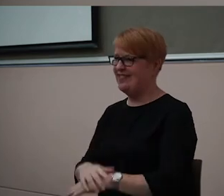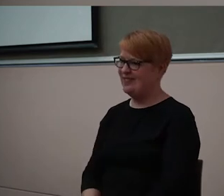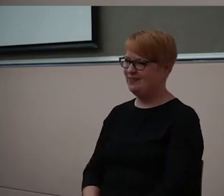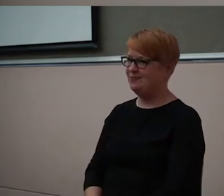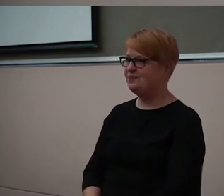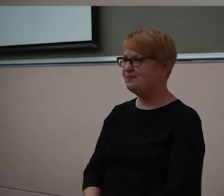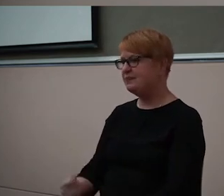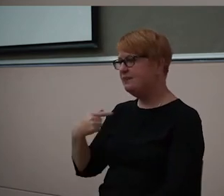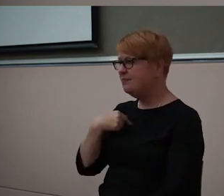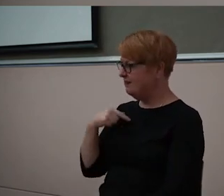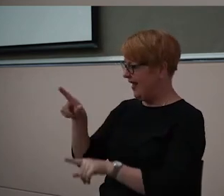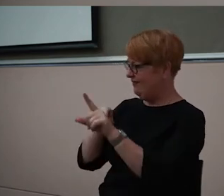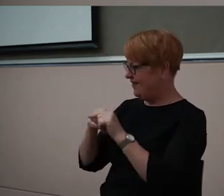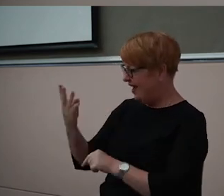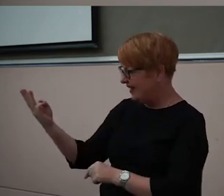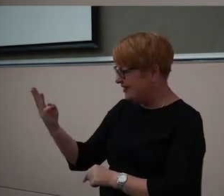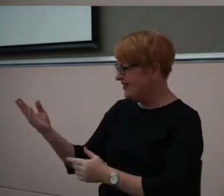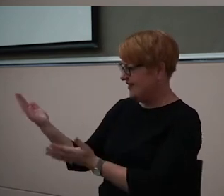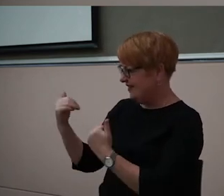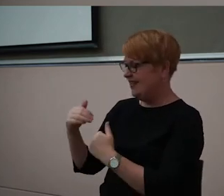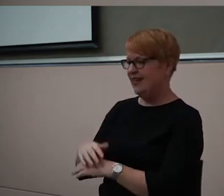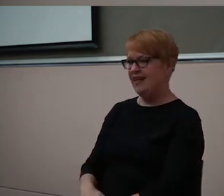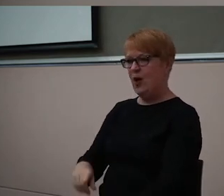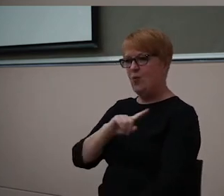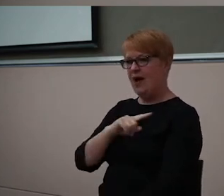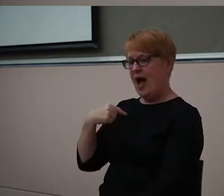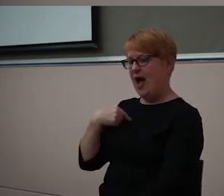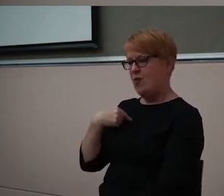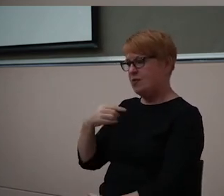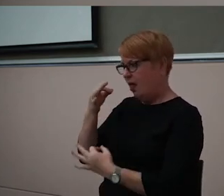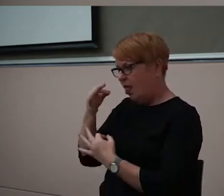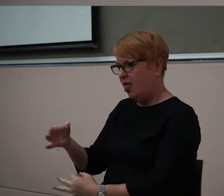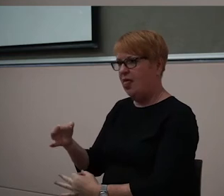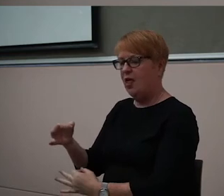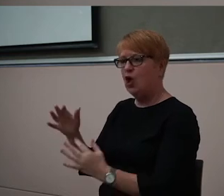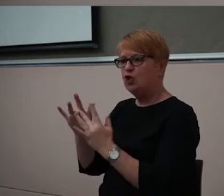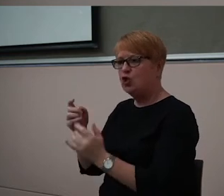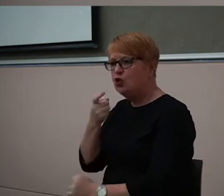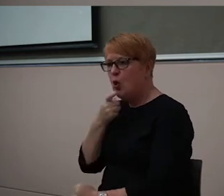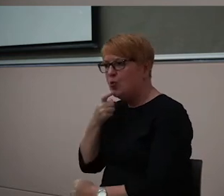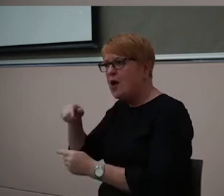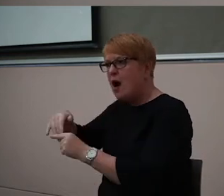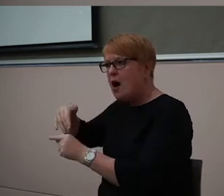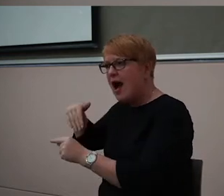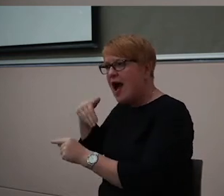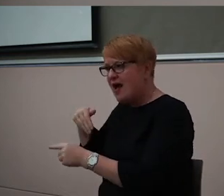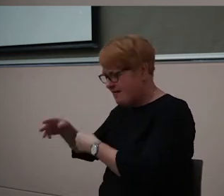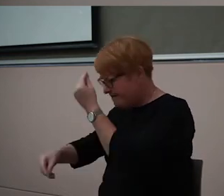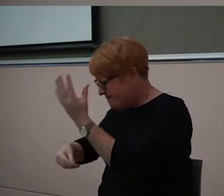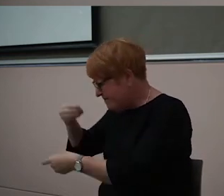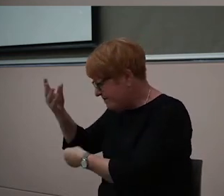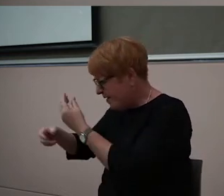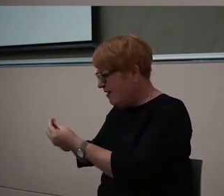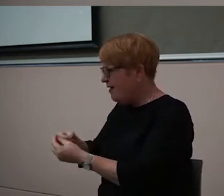I guess I invited them to, I was drawn to the archive at Touchstones, and I invited them to go looking for ourselves